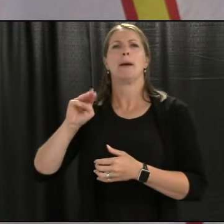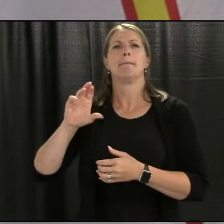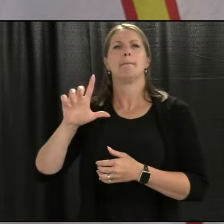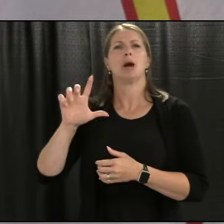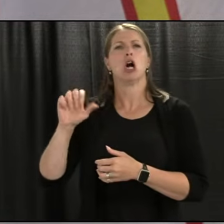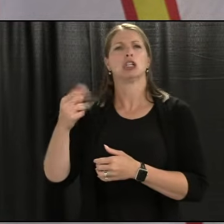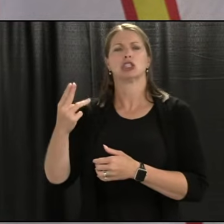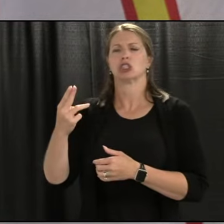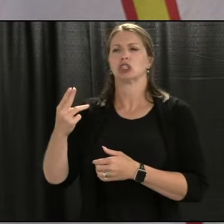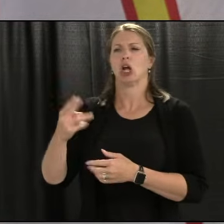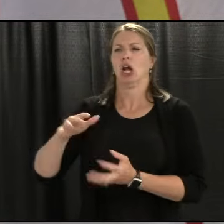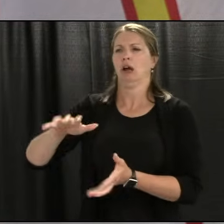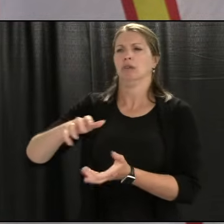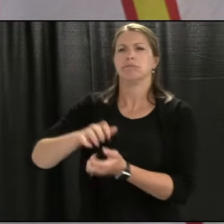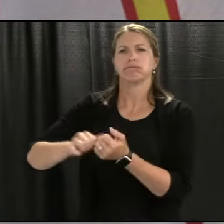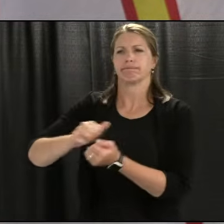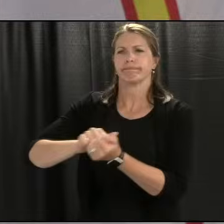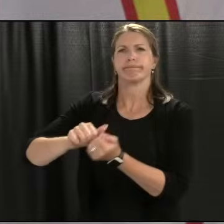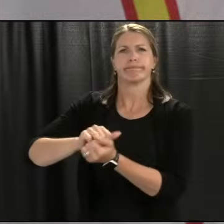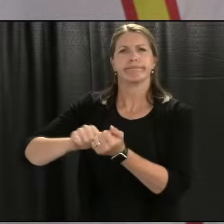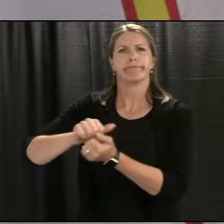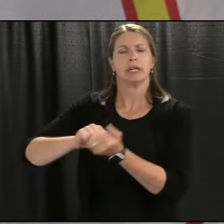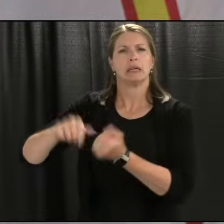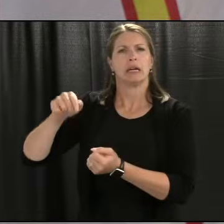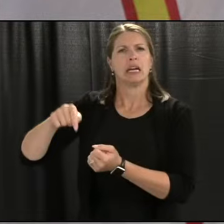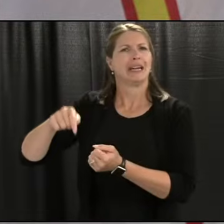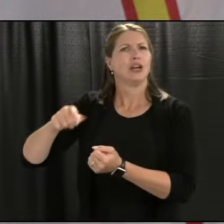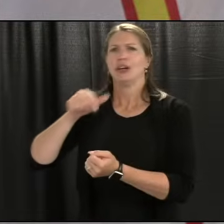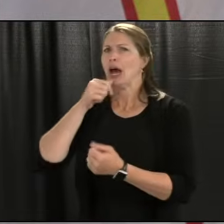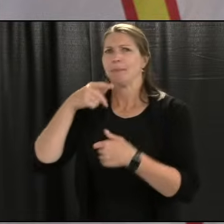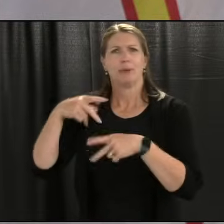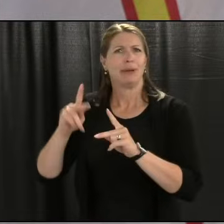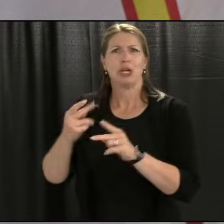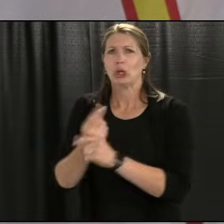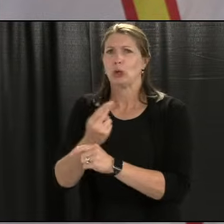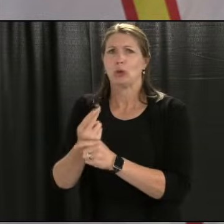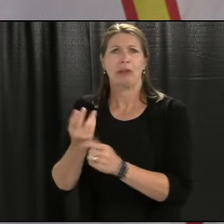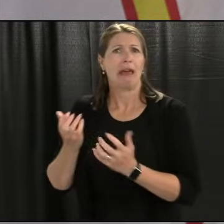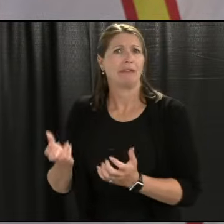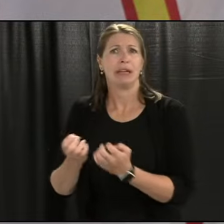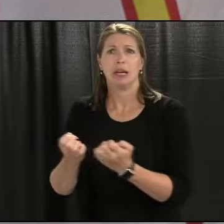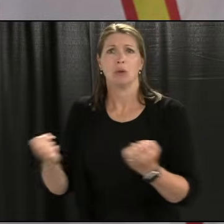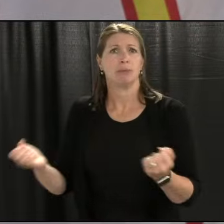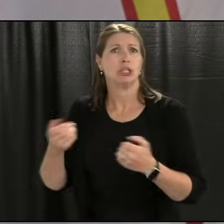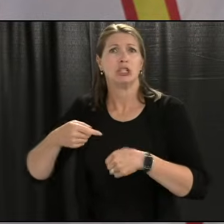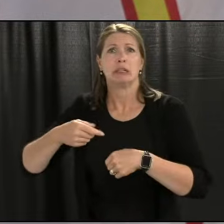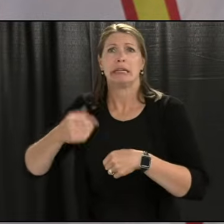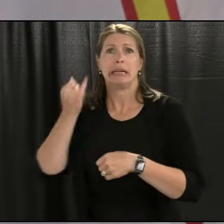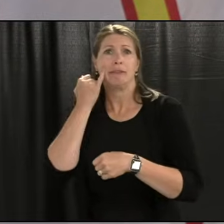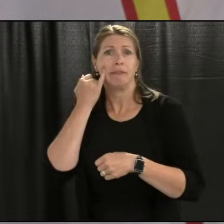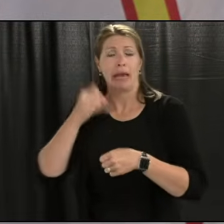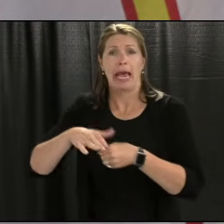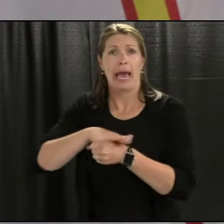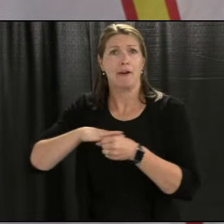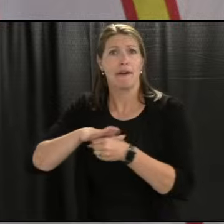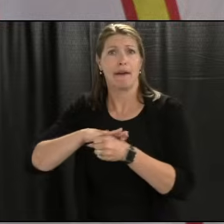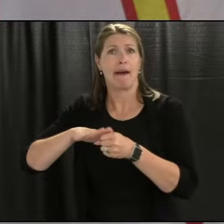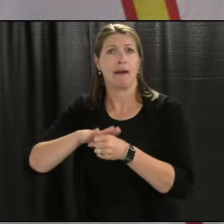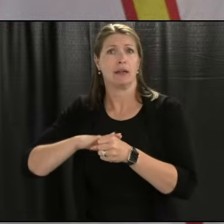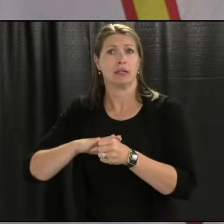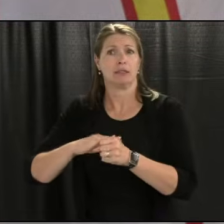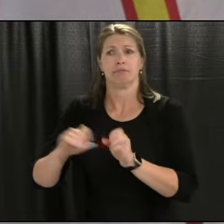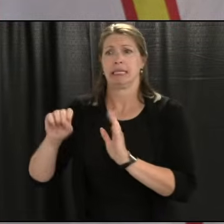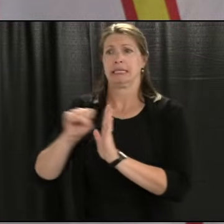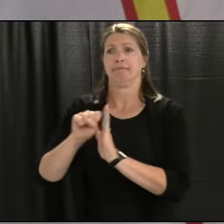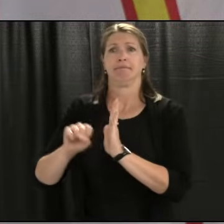where the fire index was extreme. So just to all Newfoundlanders and Labradorians, this does show that these fines are in place for a